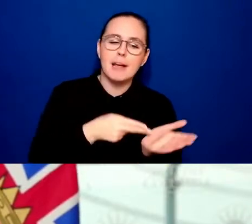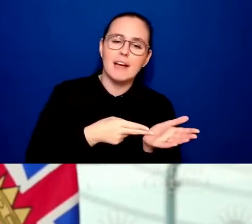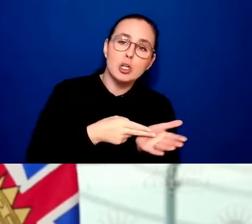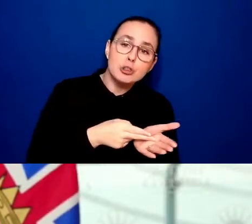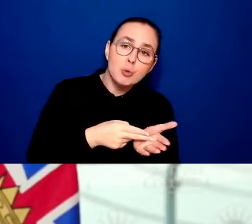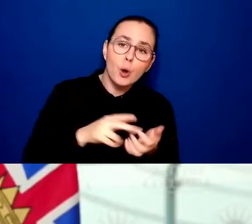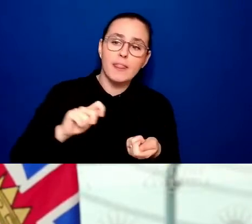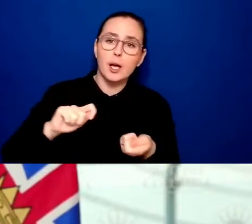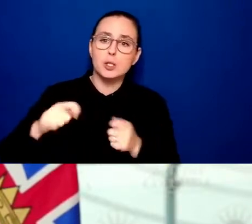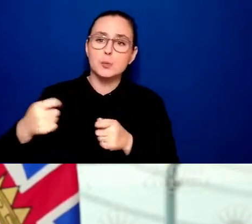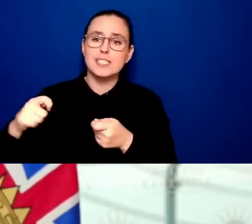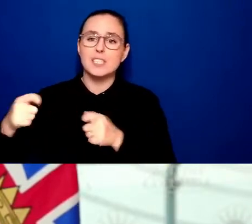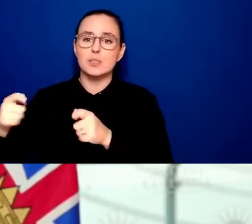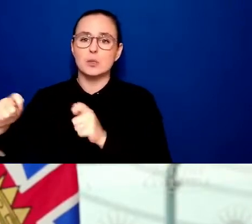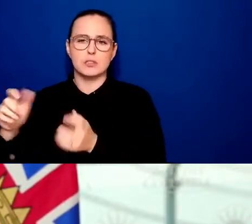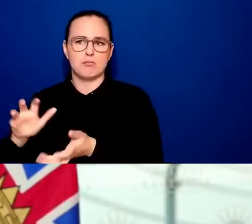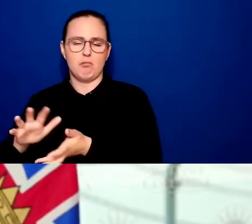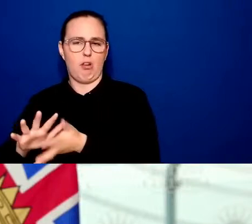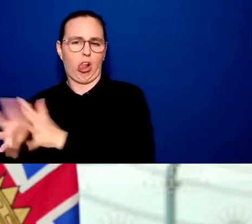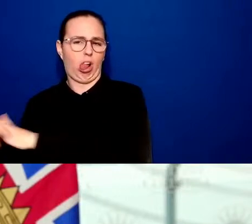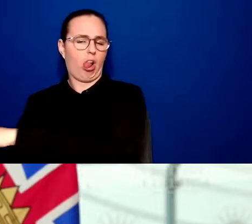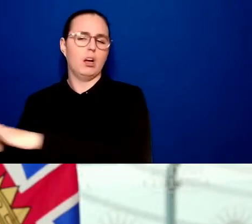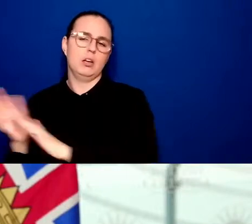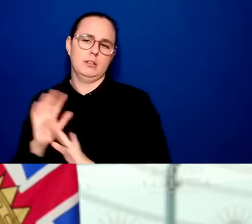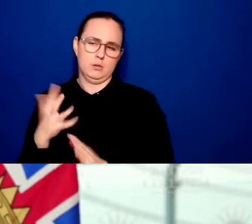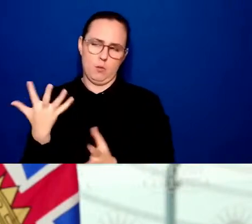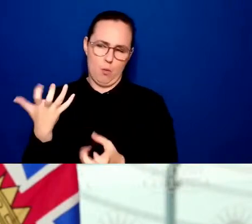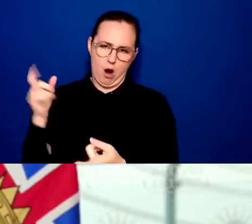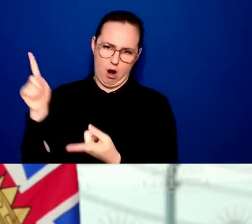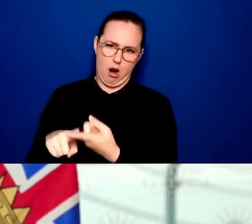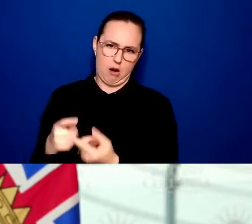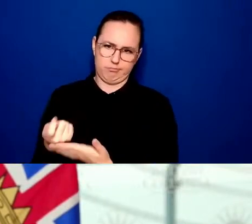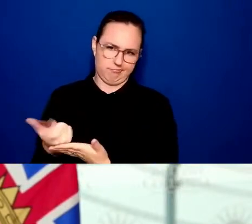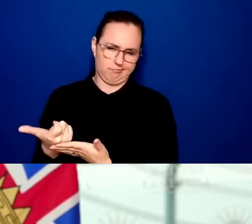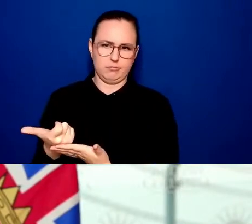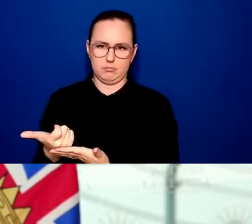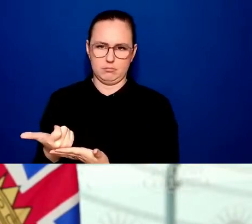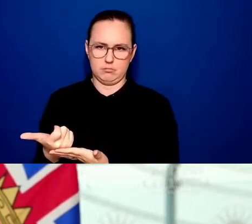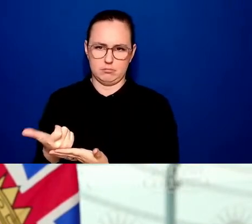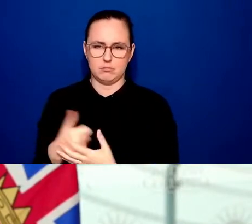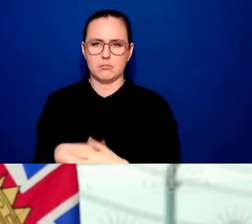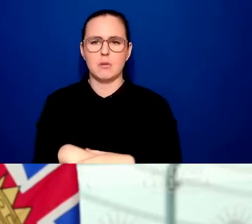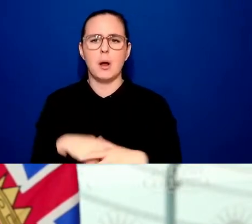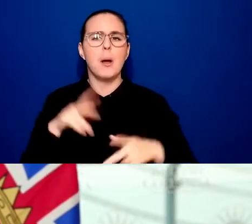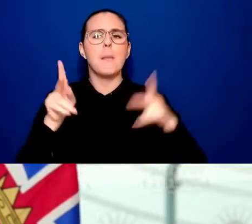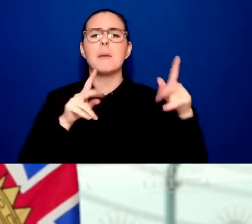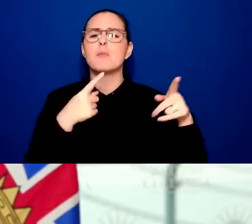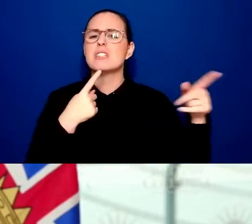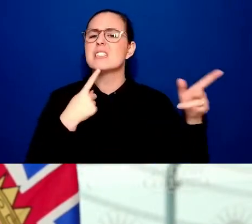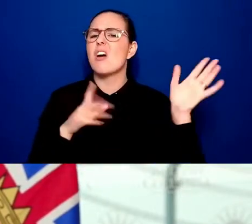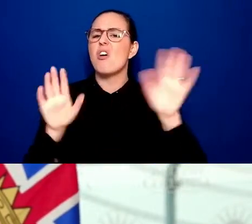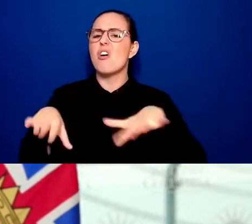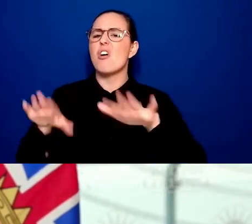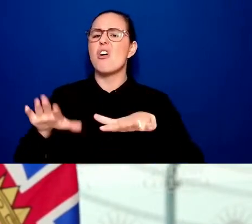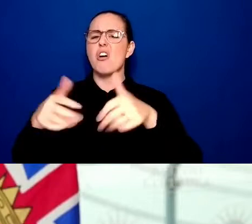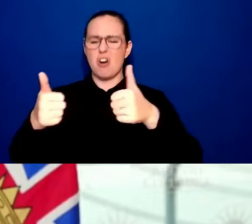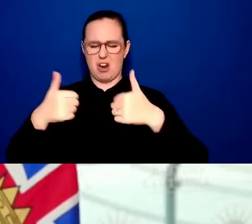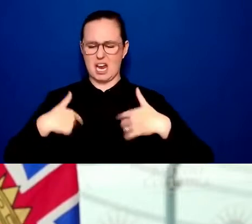lot are people wanting to have exemptions because they're immune compromised or because they